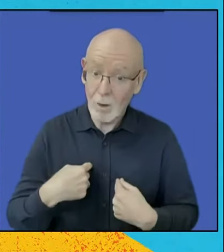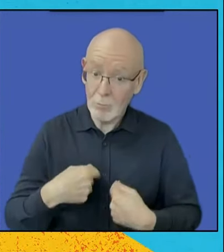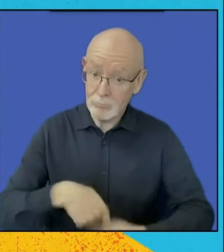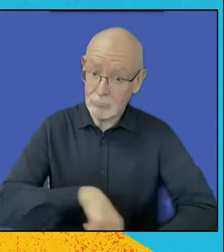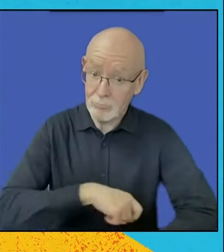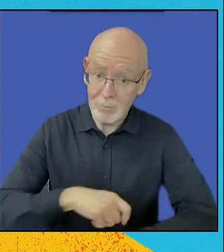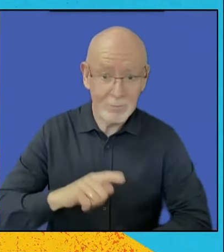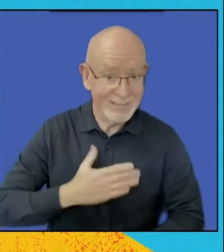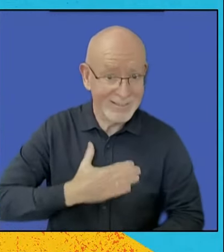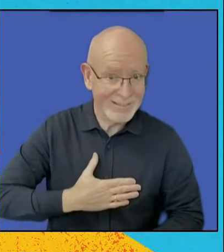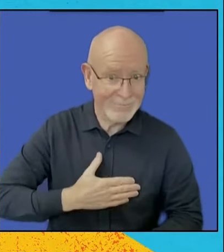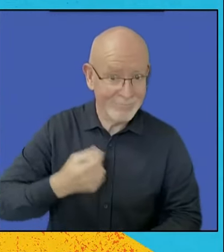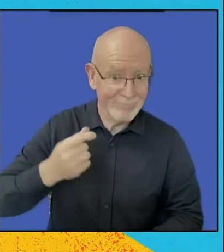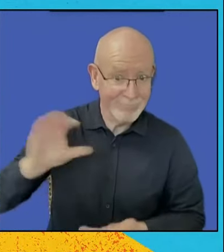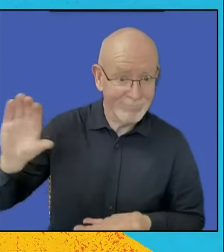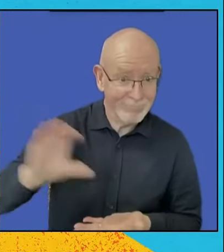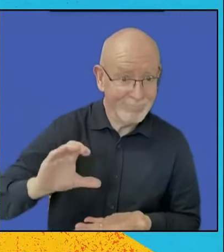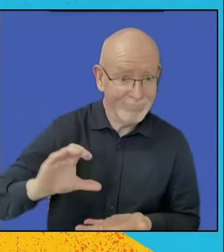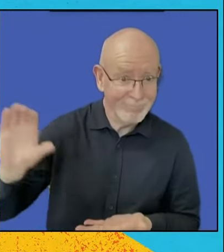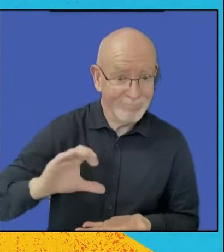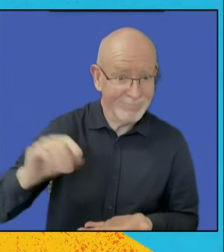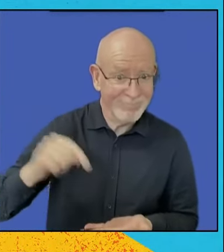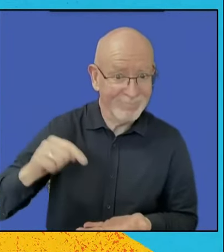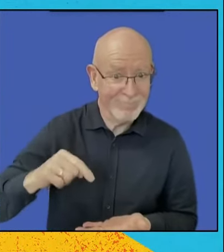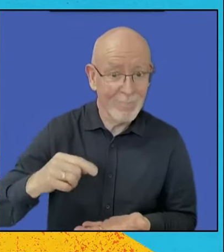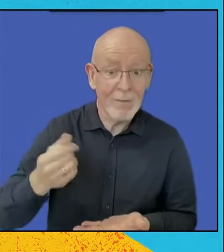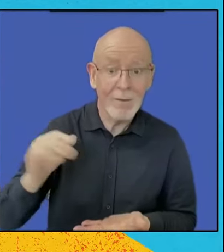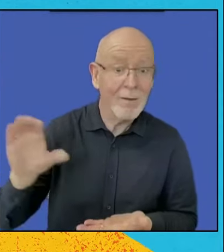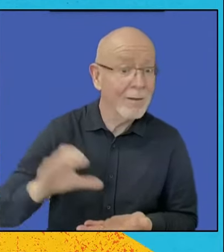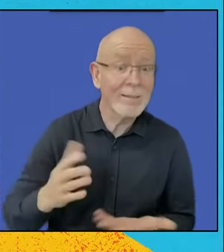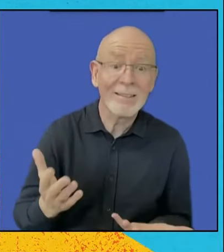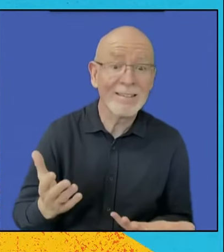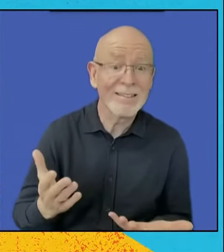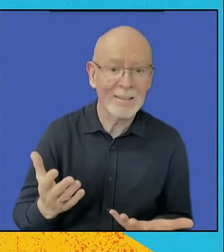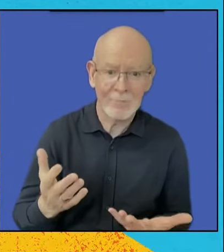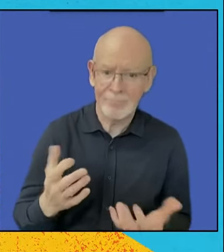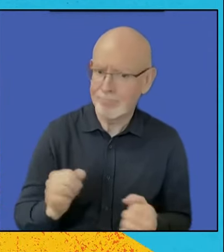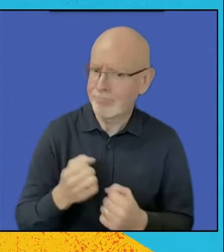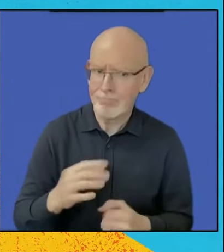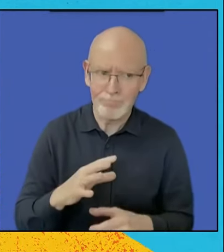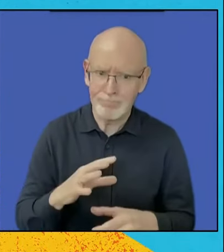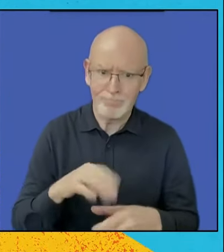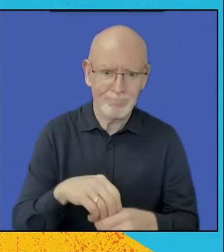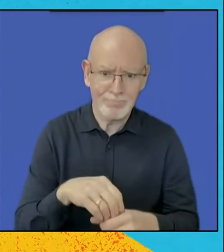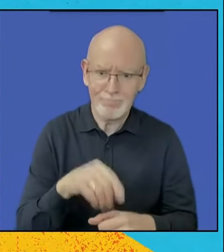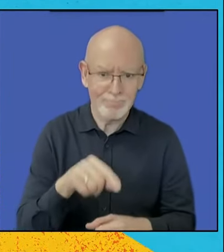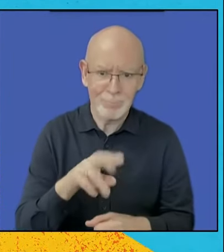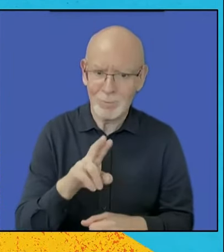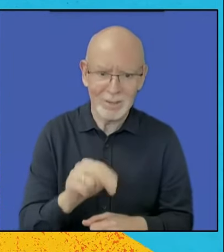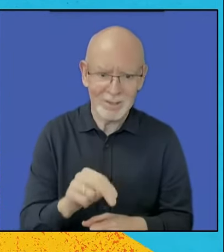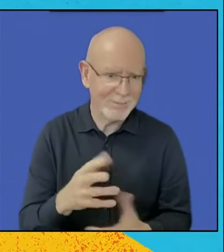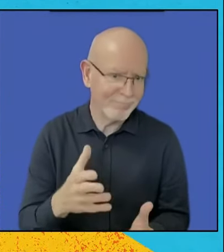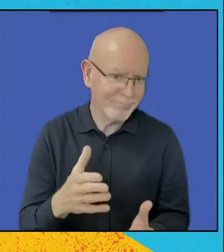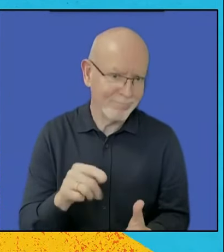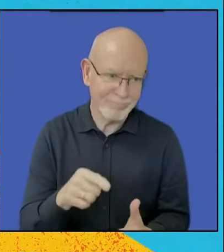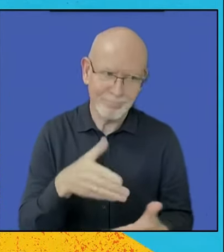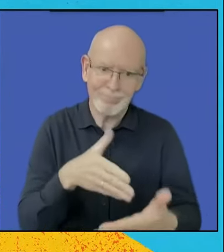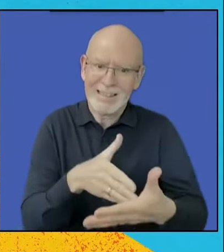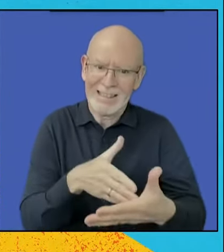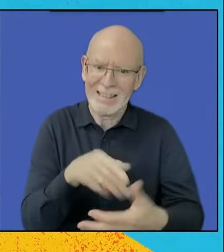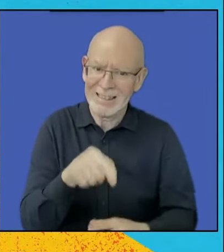ensure that the children's voices and perspectives are heard in decision-making processes that affect their lives. And to address